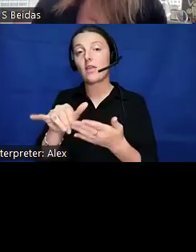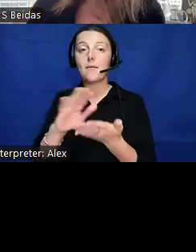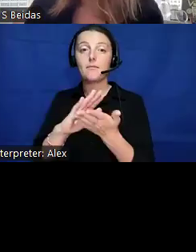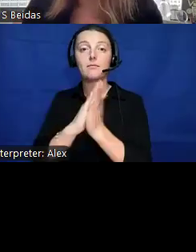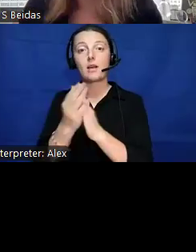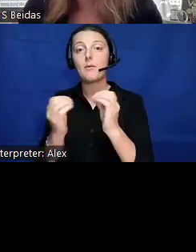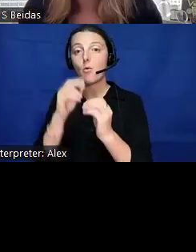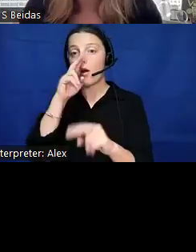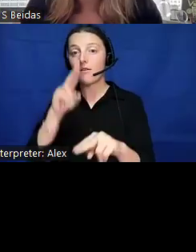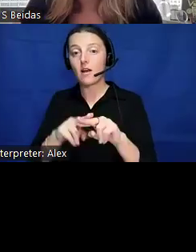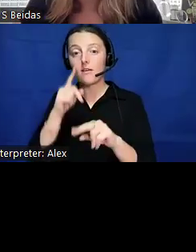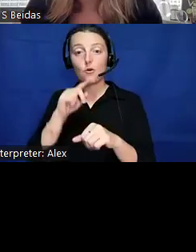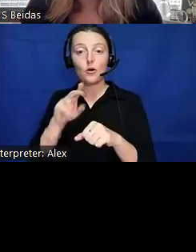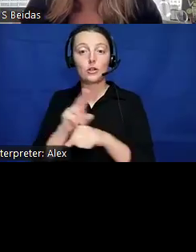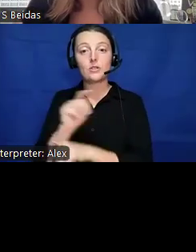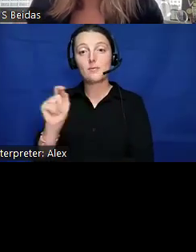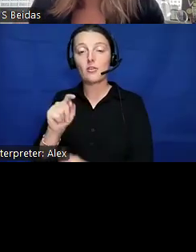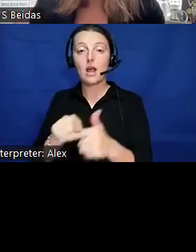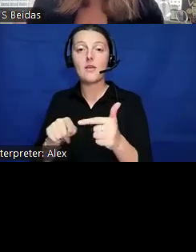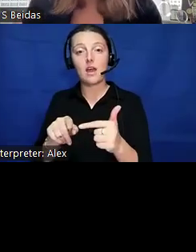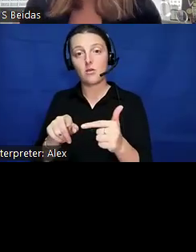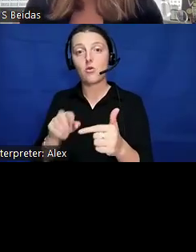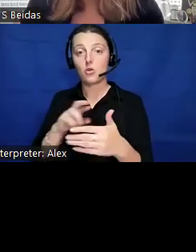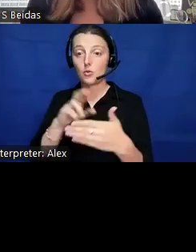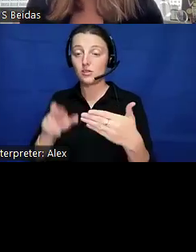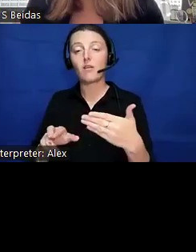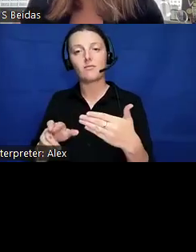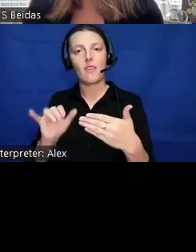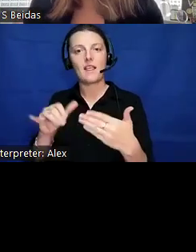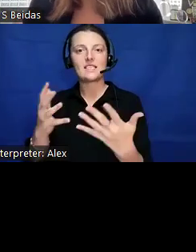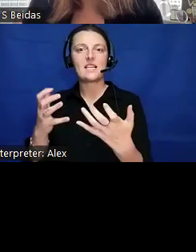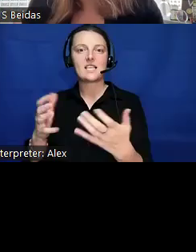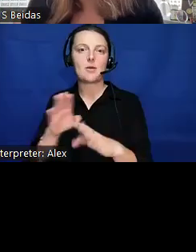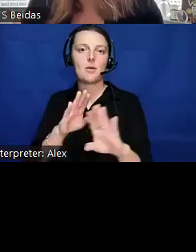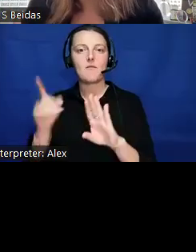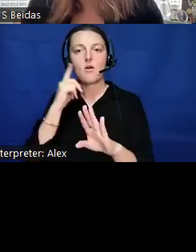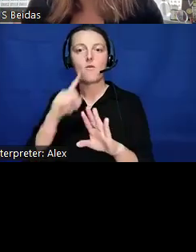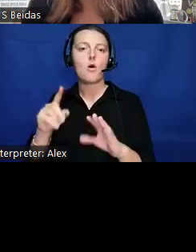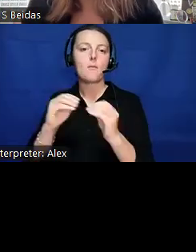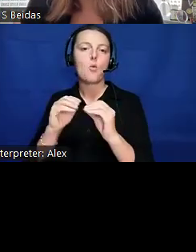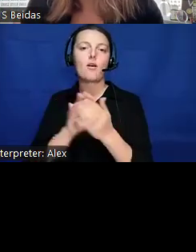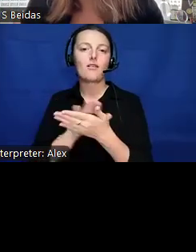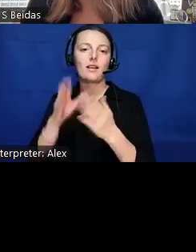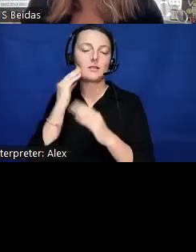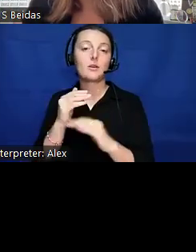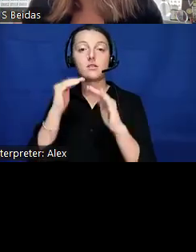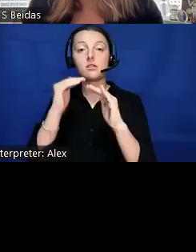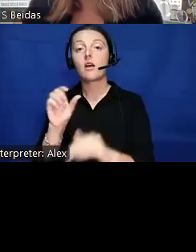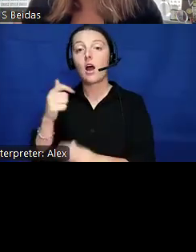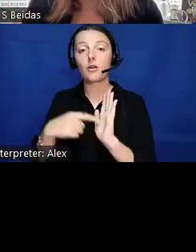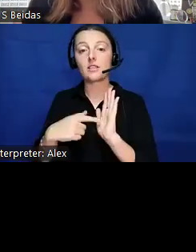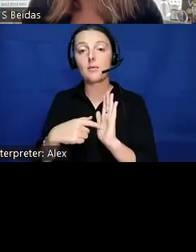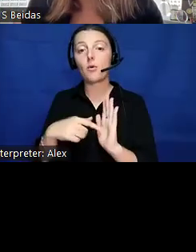results in a desired behavior, which is a more clean experience. Here's another example. In London, they wanted to shift